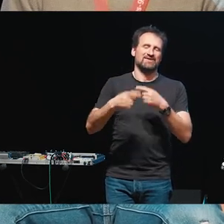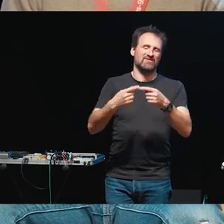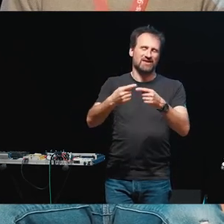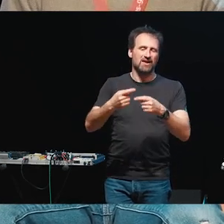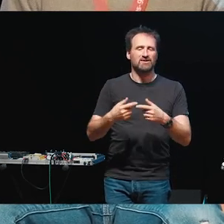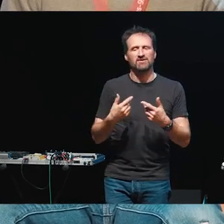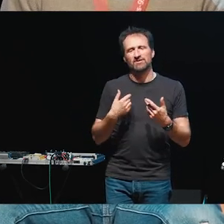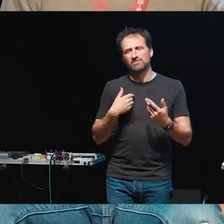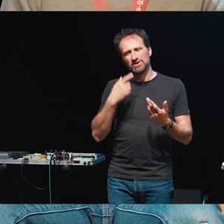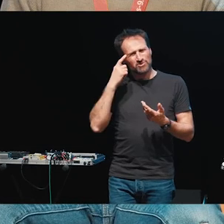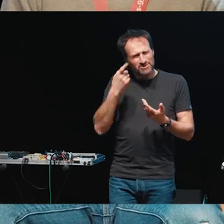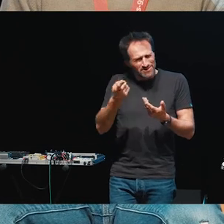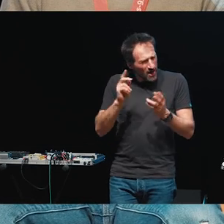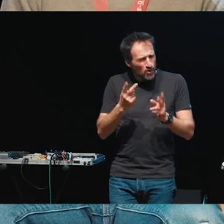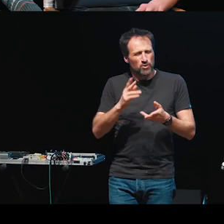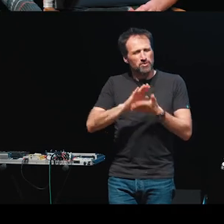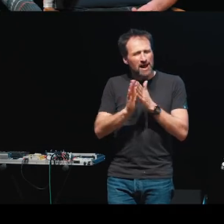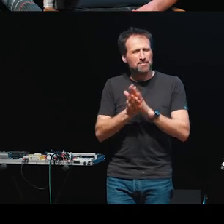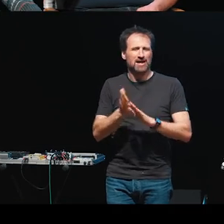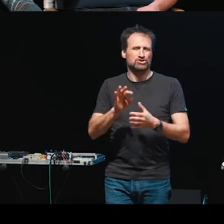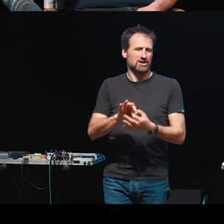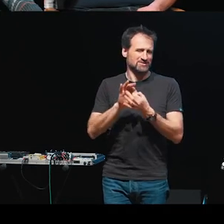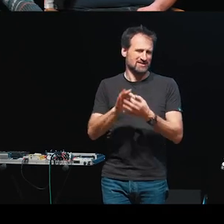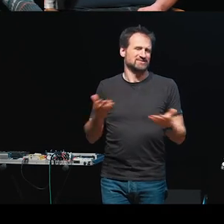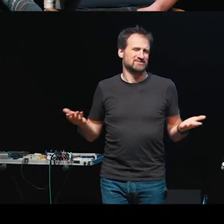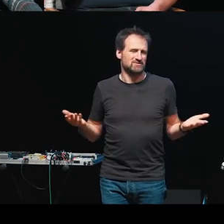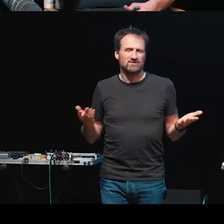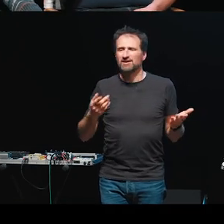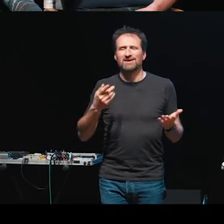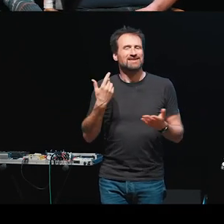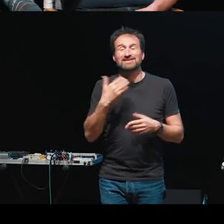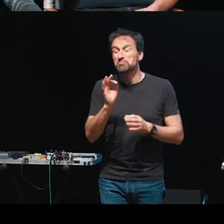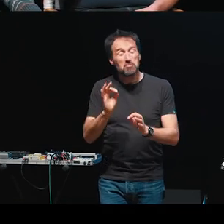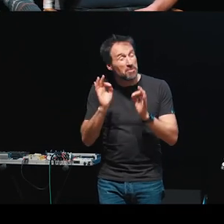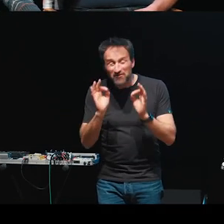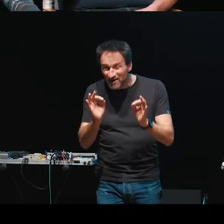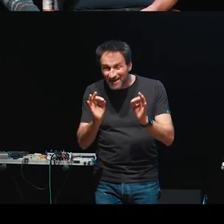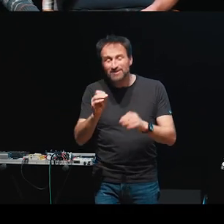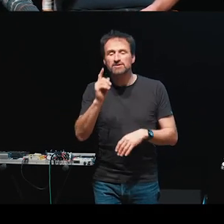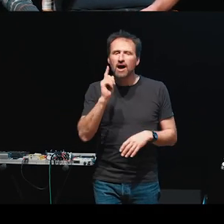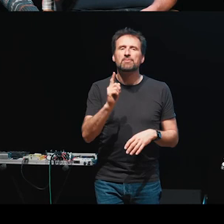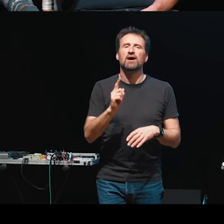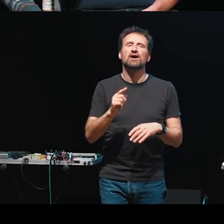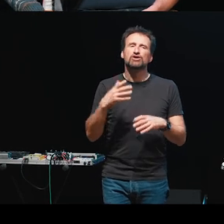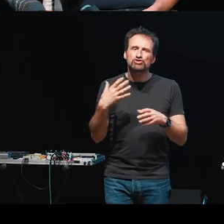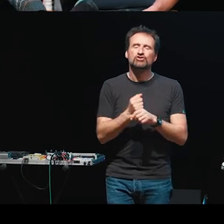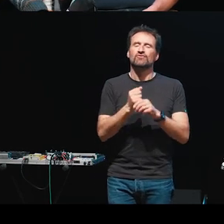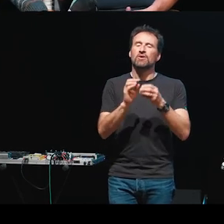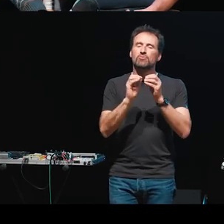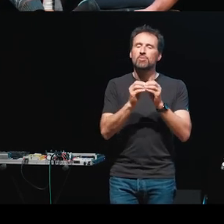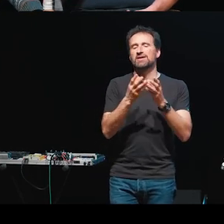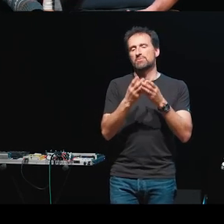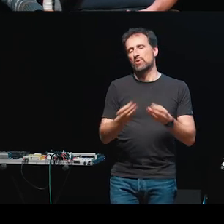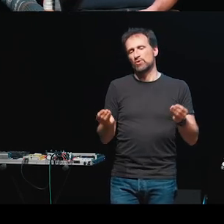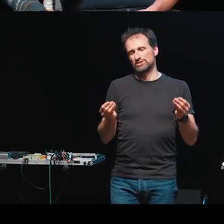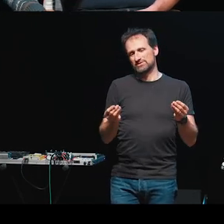approach that you just say that it's not perfect, but it solves the problem. So that